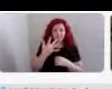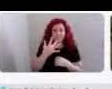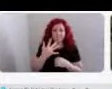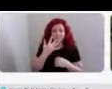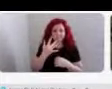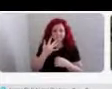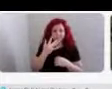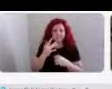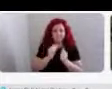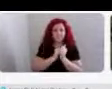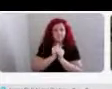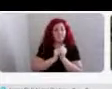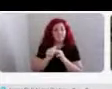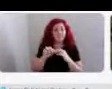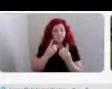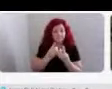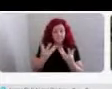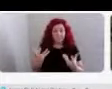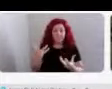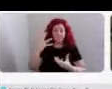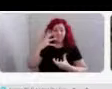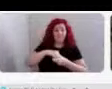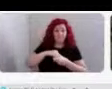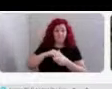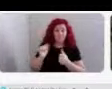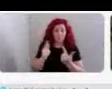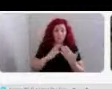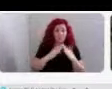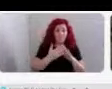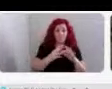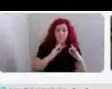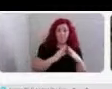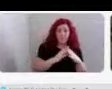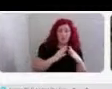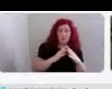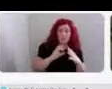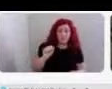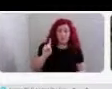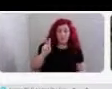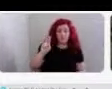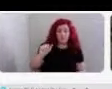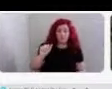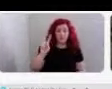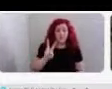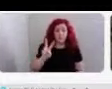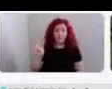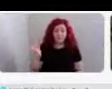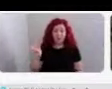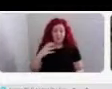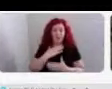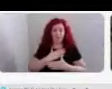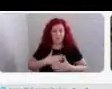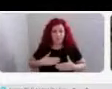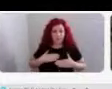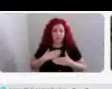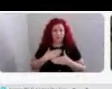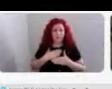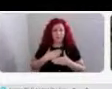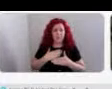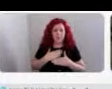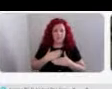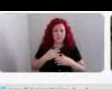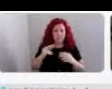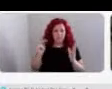district encompassing the cities of flagstaff sedona and the verde valley please read your